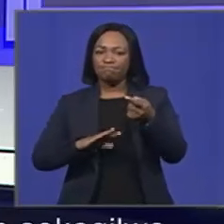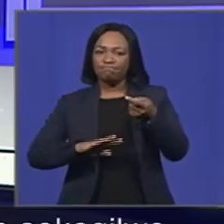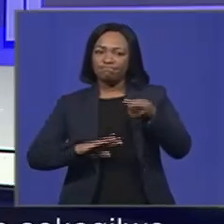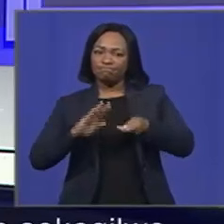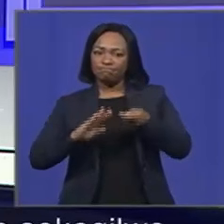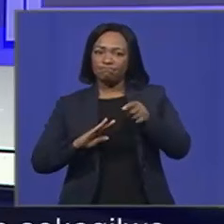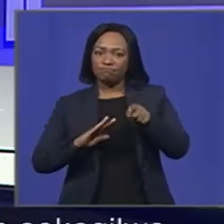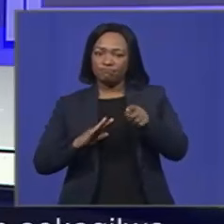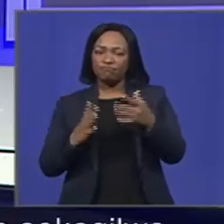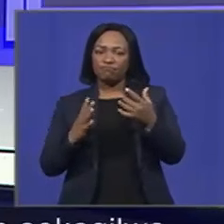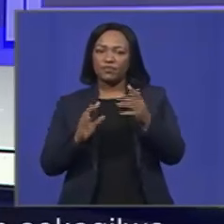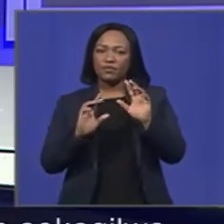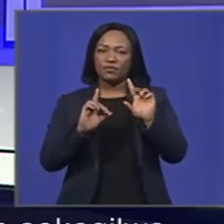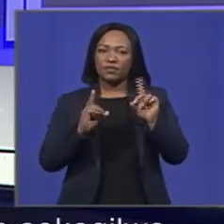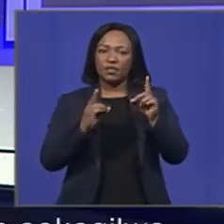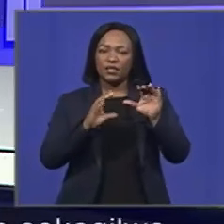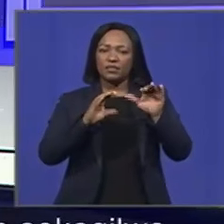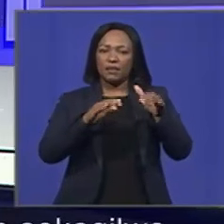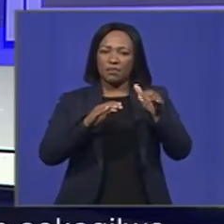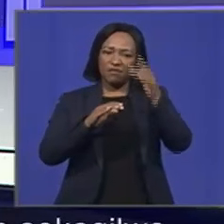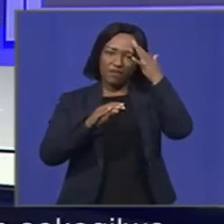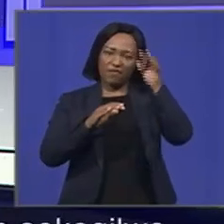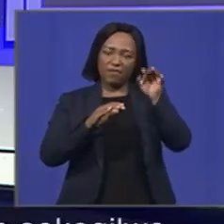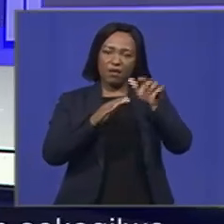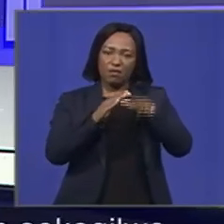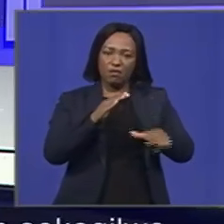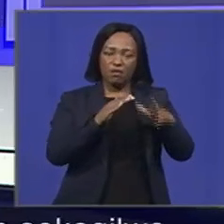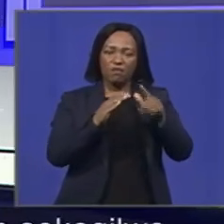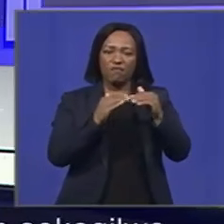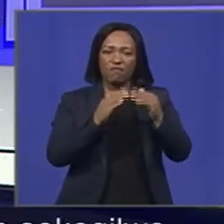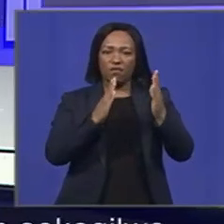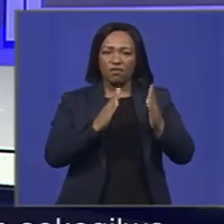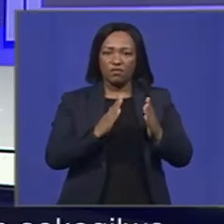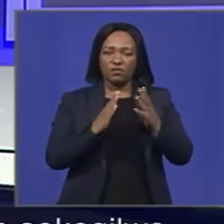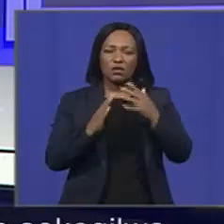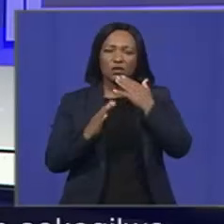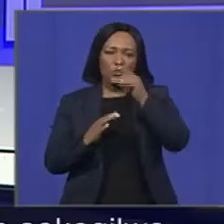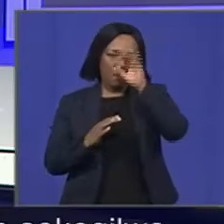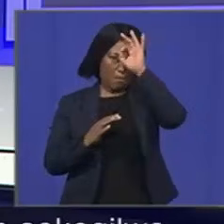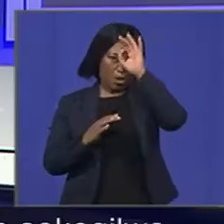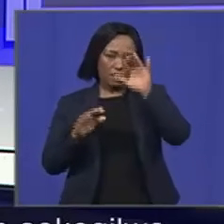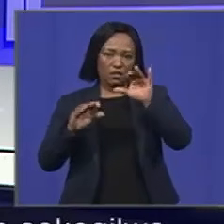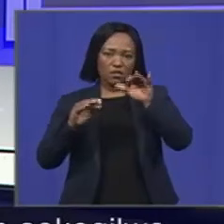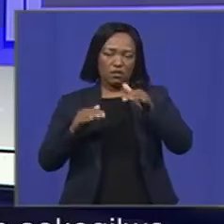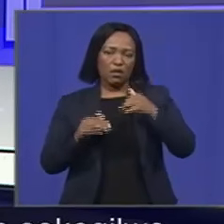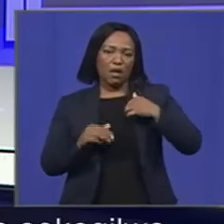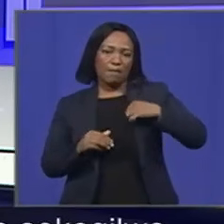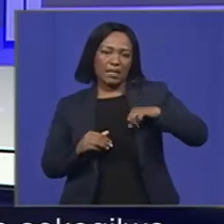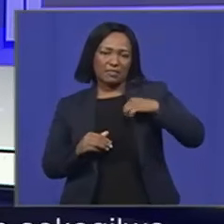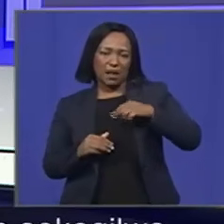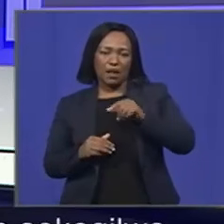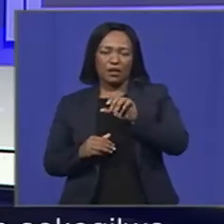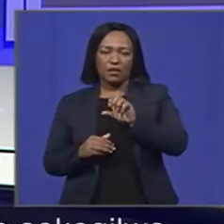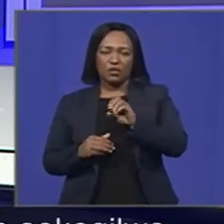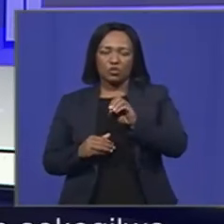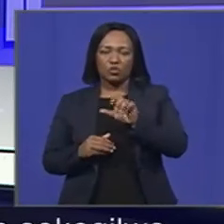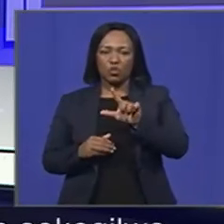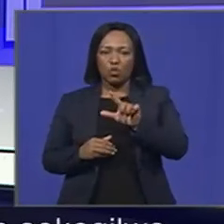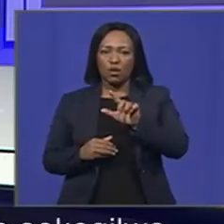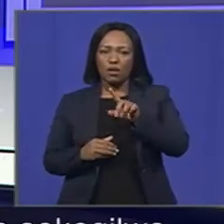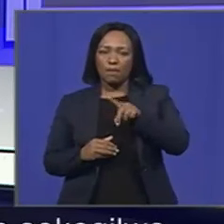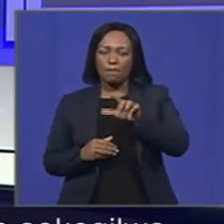taelo magareng ga lefapha la dipuso selegae, matlo ga mmogo le merero ya sepodisi le mmasepala wa Solplaki go fitlhelela letlha